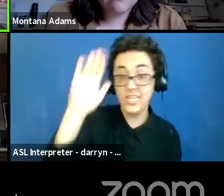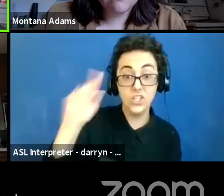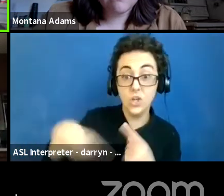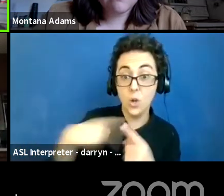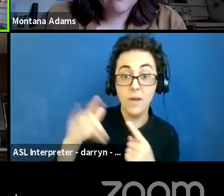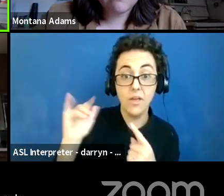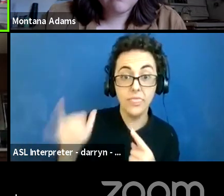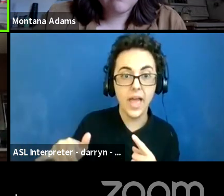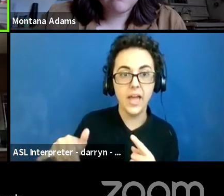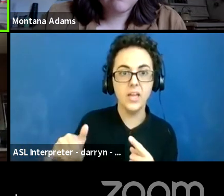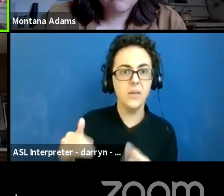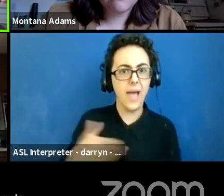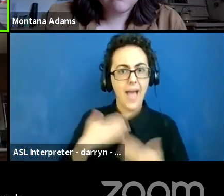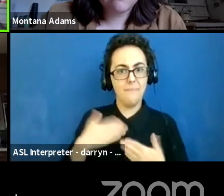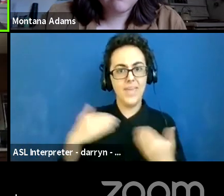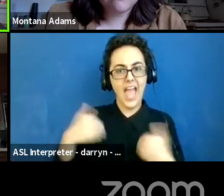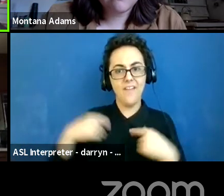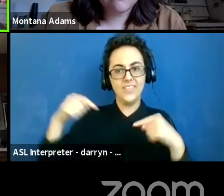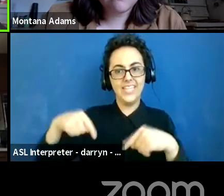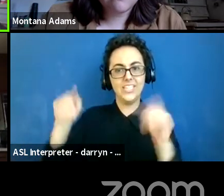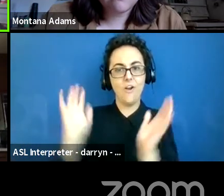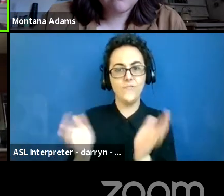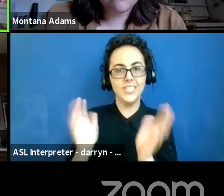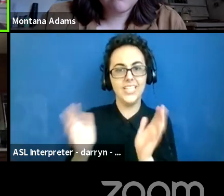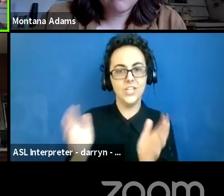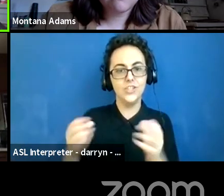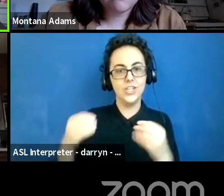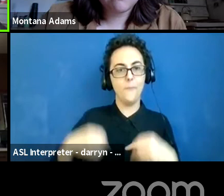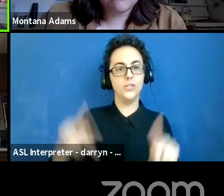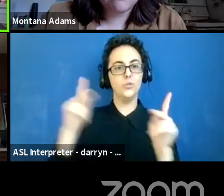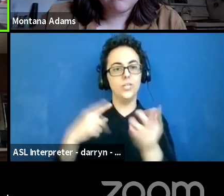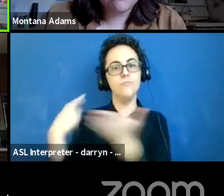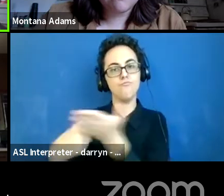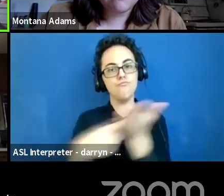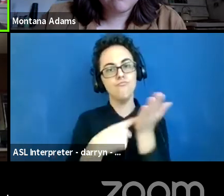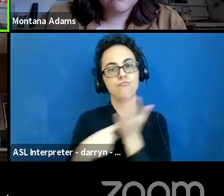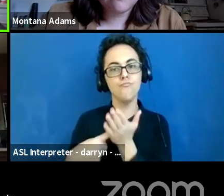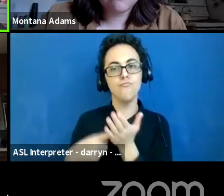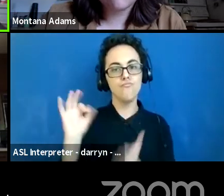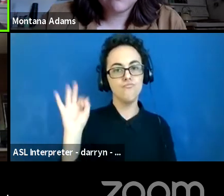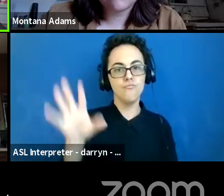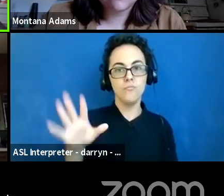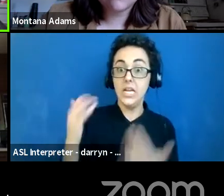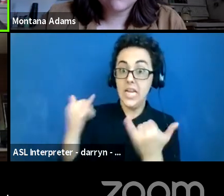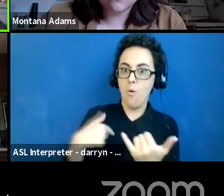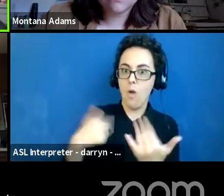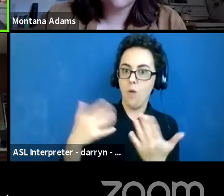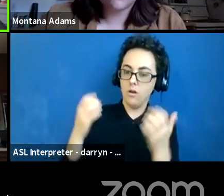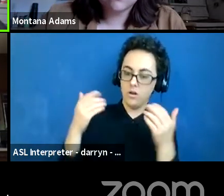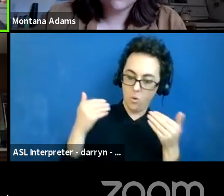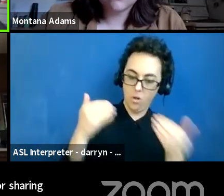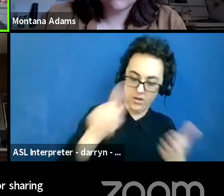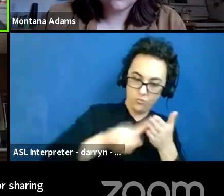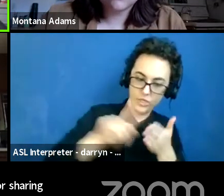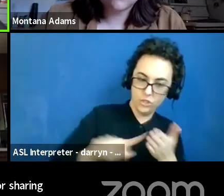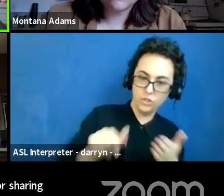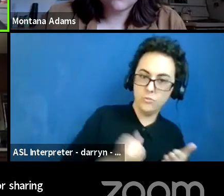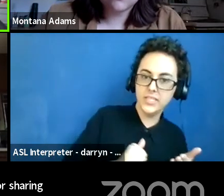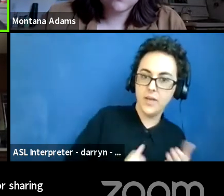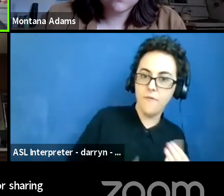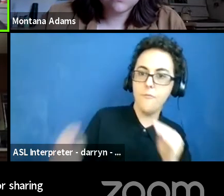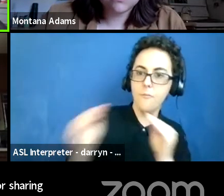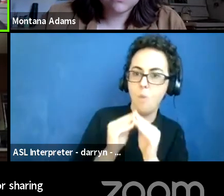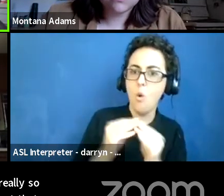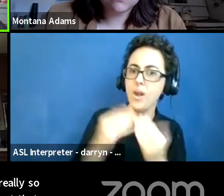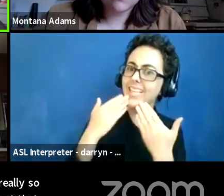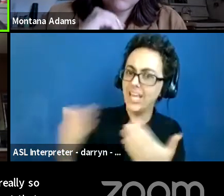horrible. That, like, I want to do more research about that now. But so thank you for sharing that for me. But yeah,